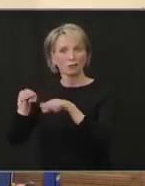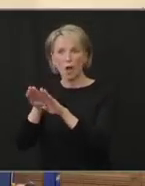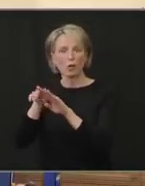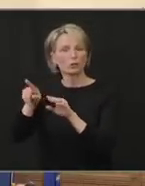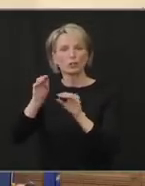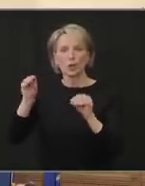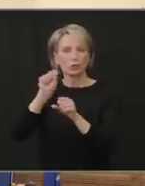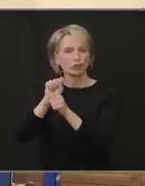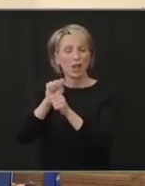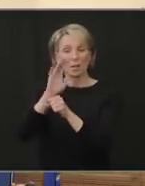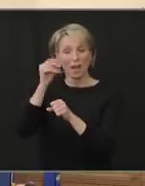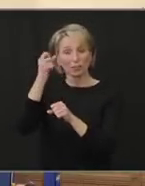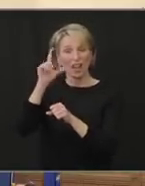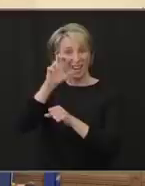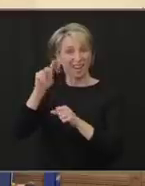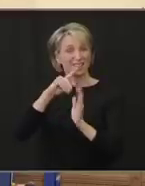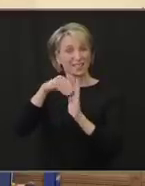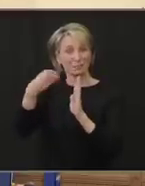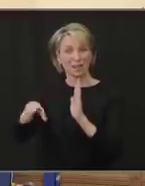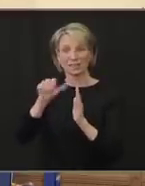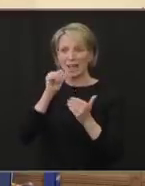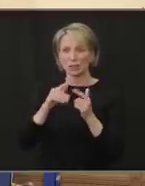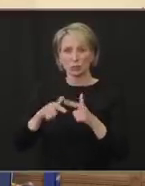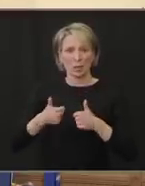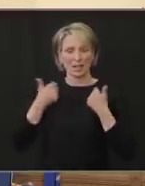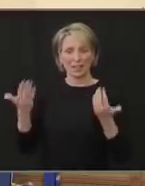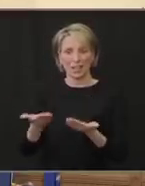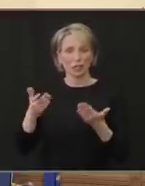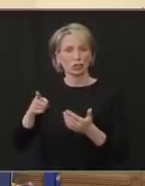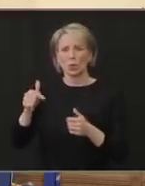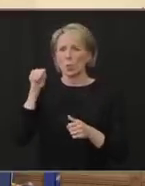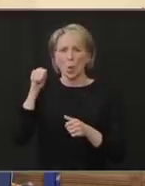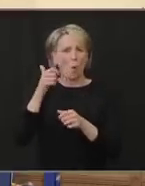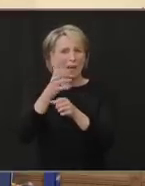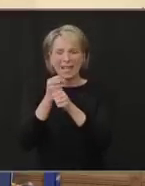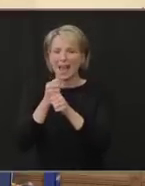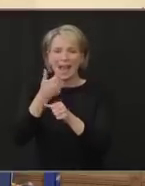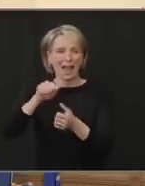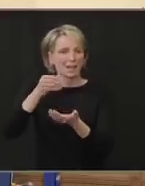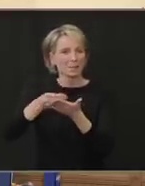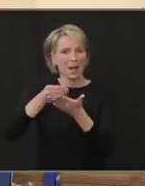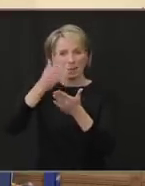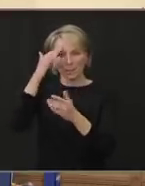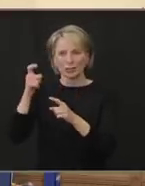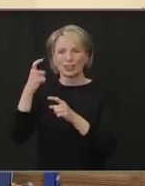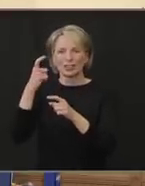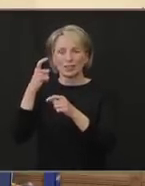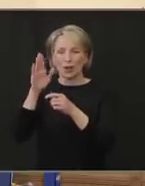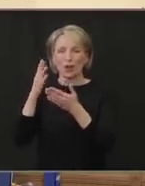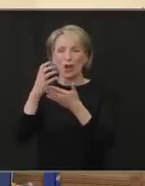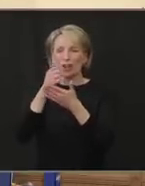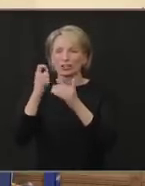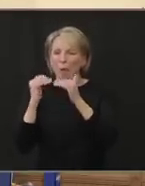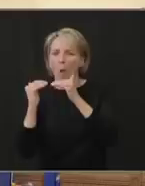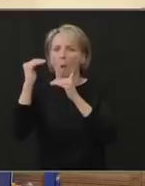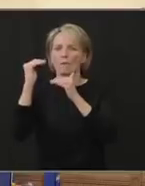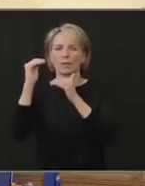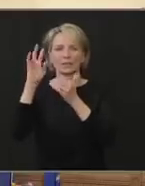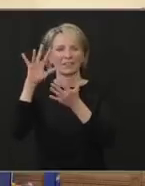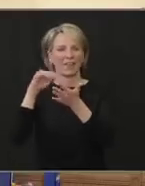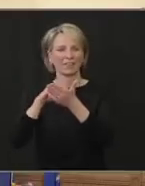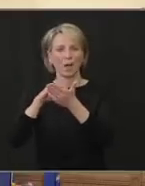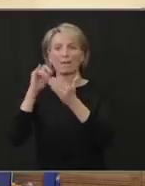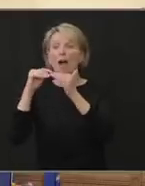What's your message to her? She's not going to be getting any aid because she just made just over that arbitrary number of $75,000. No doubt